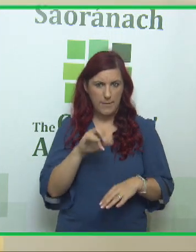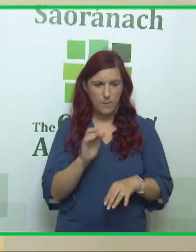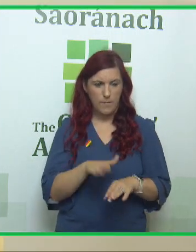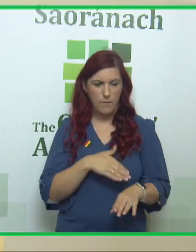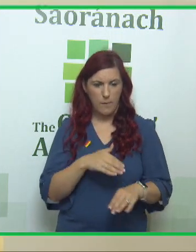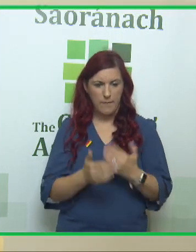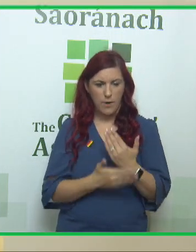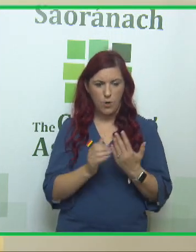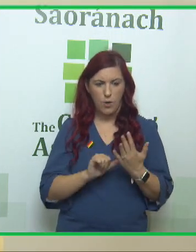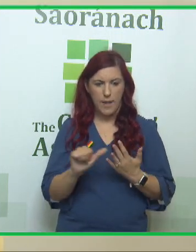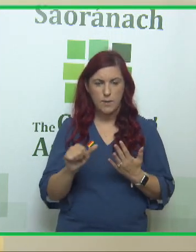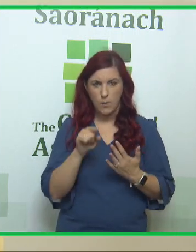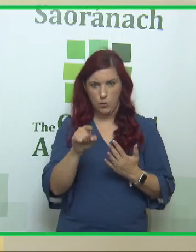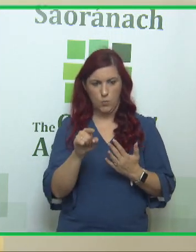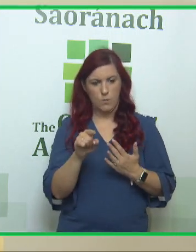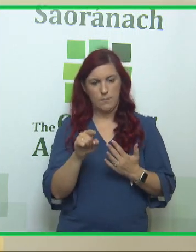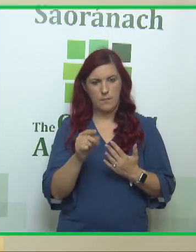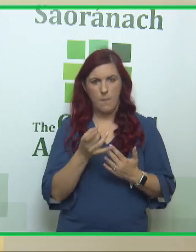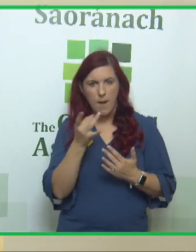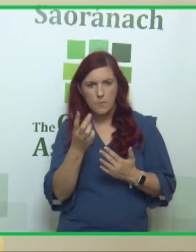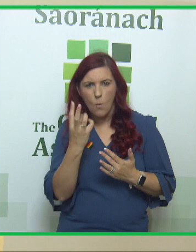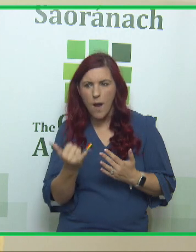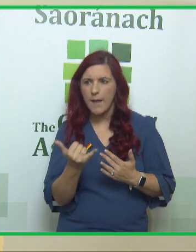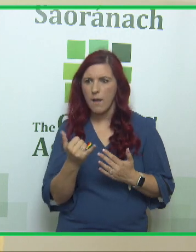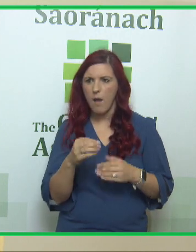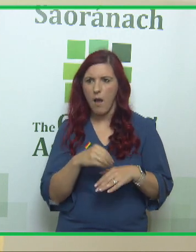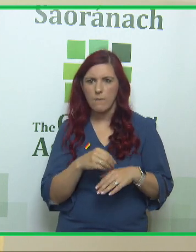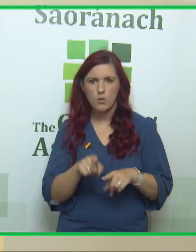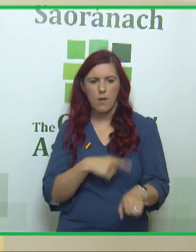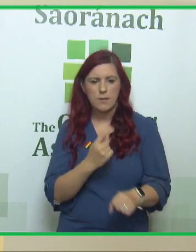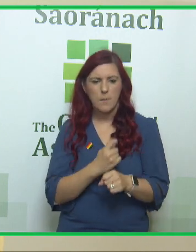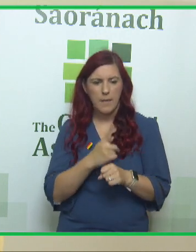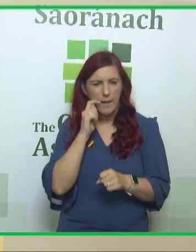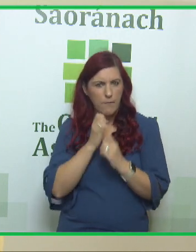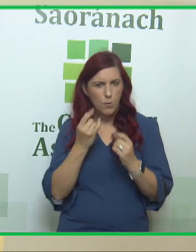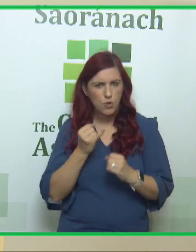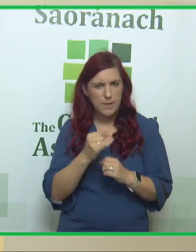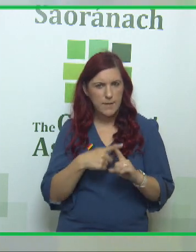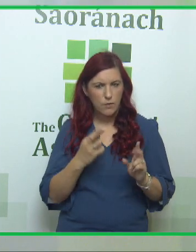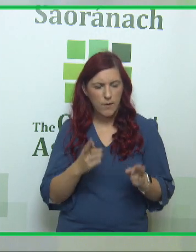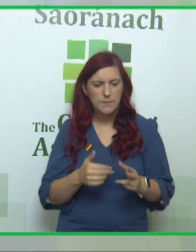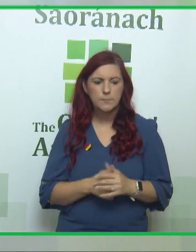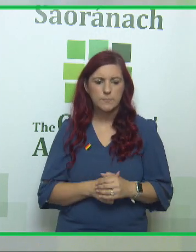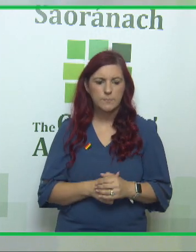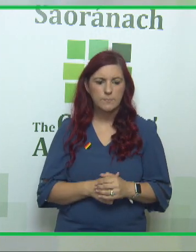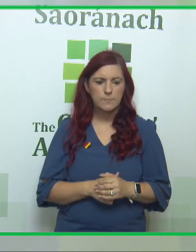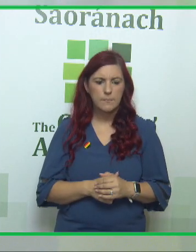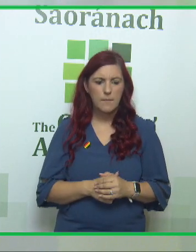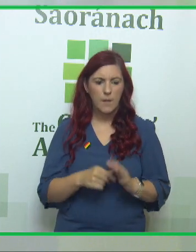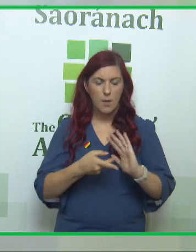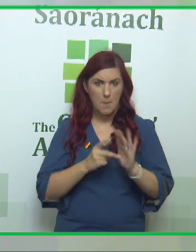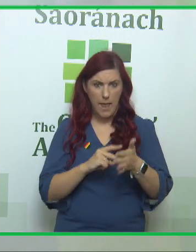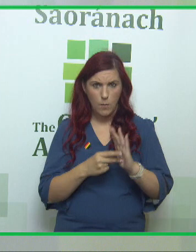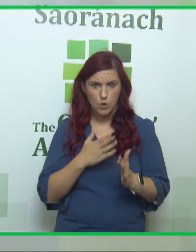looking back, that you questioned. Why were you on it for so long? But I suppose everybody's journey is quite different. Yeah, well, the plan was to take it for a couple of